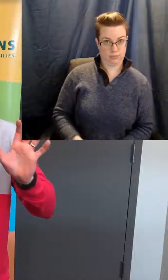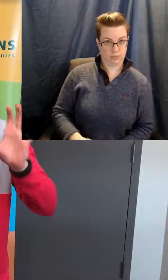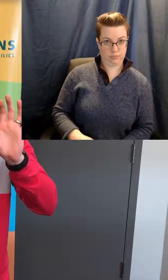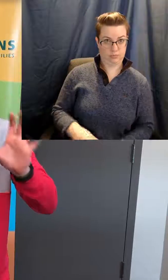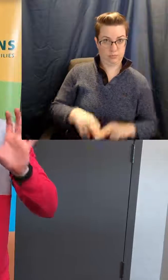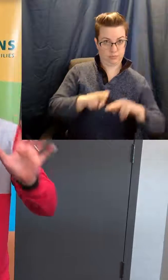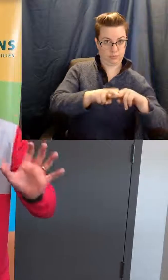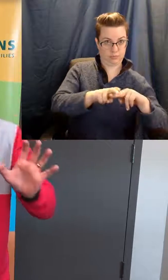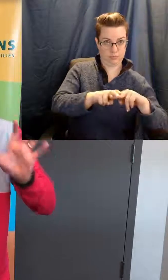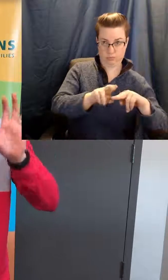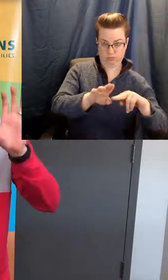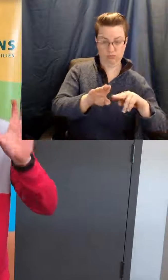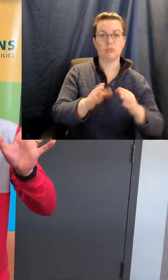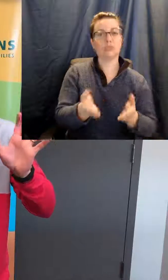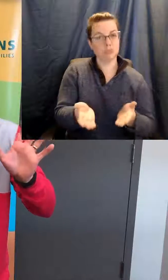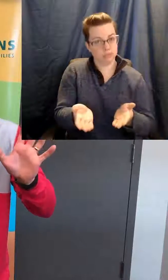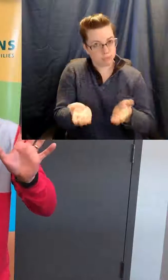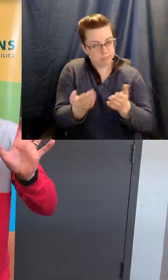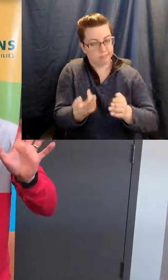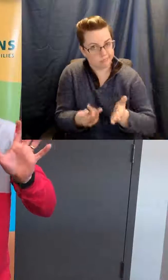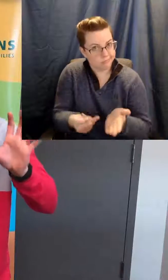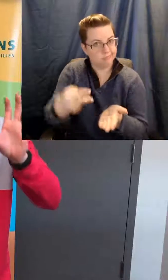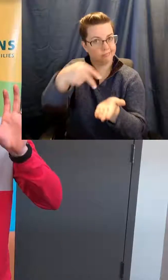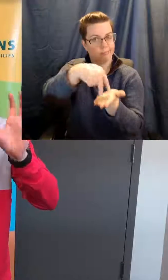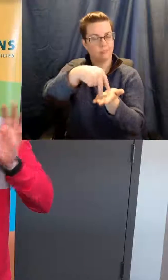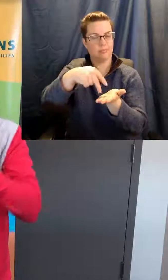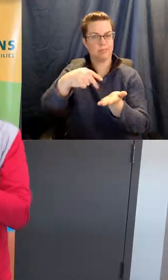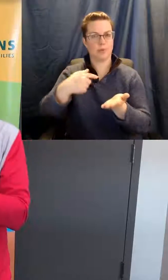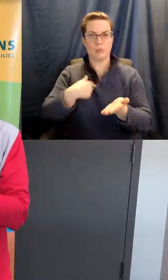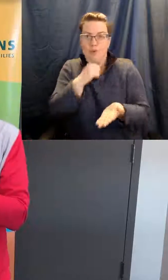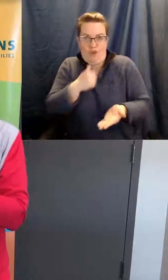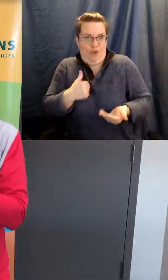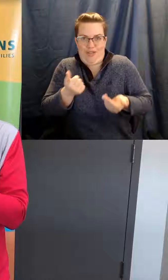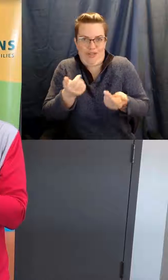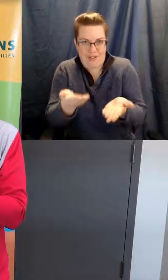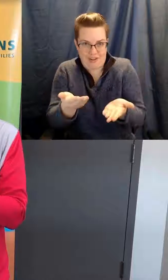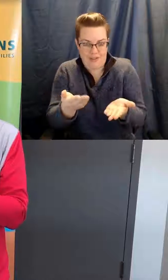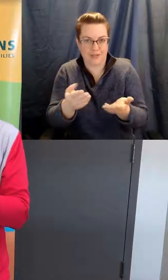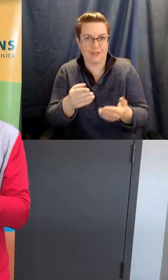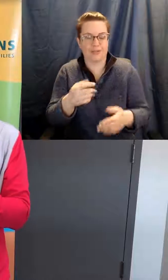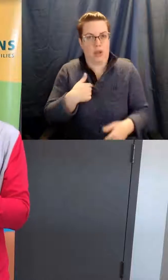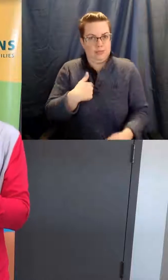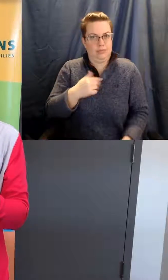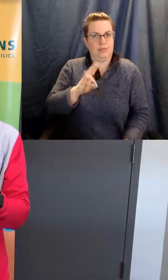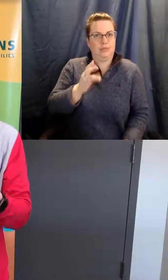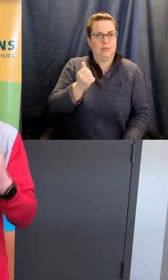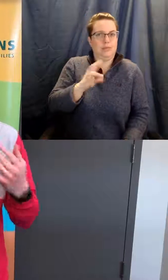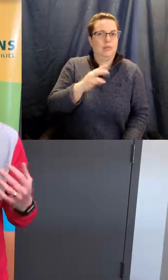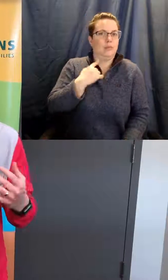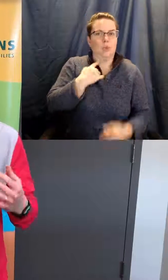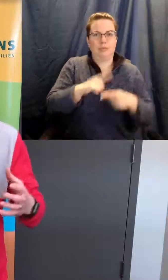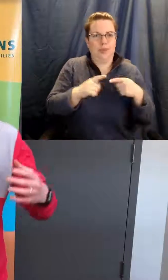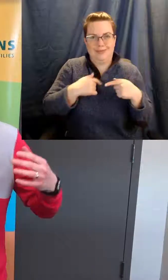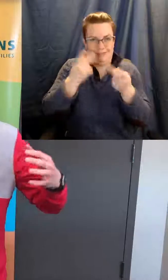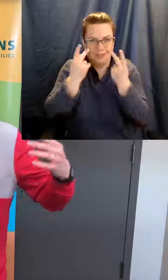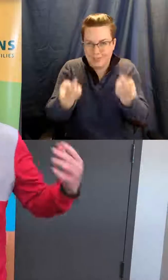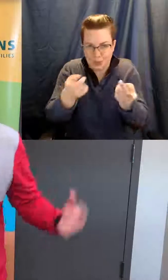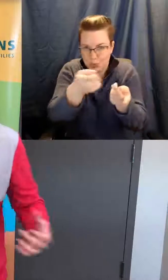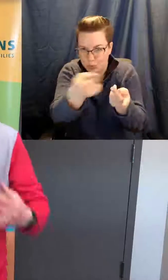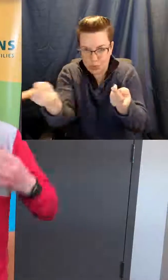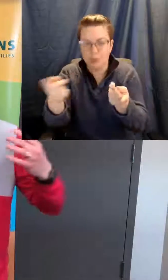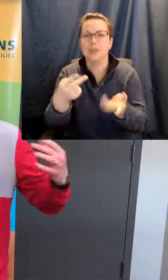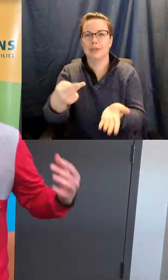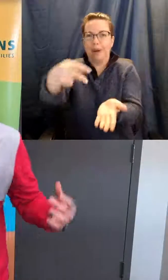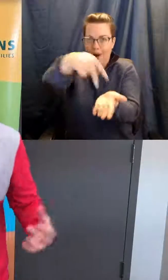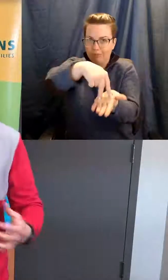Portage right now, but I'm not with you. So you're going to want to stand up for this. One of the ideas that we have to consider when we're talking about being comfortable is